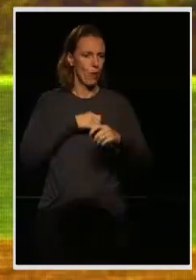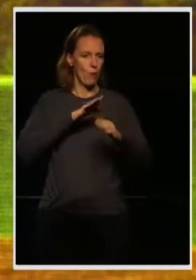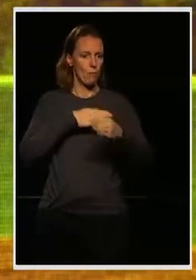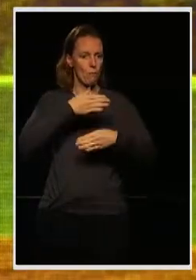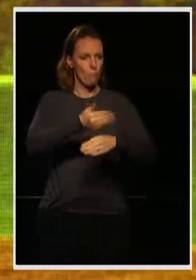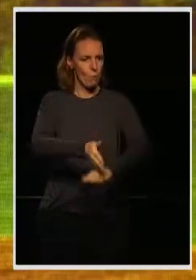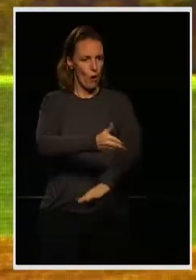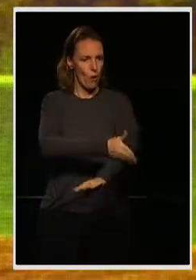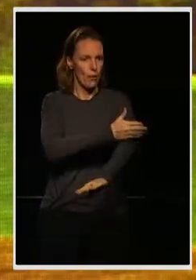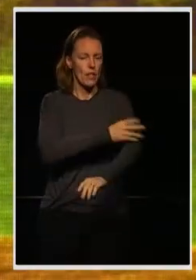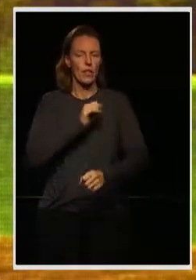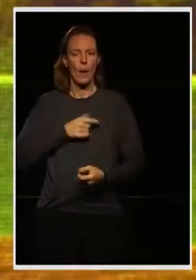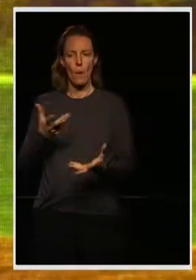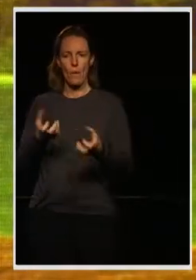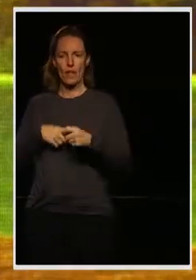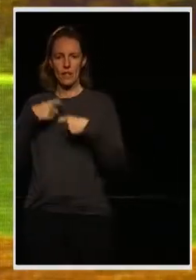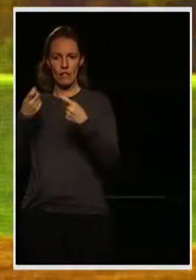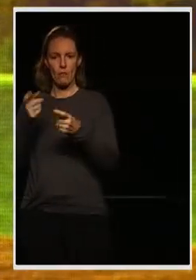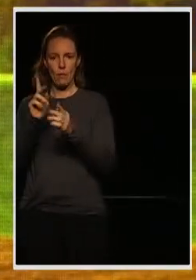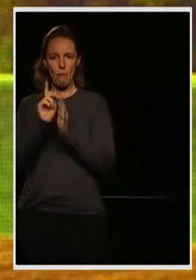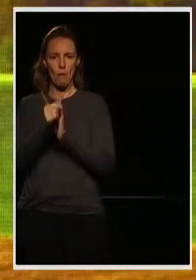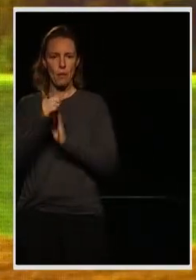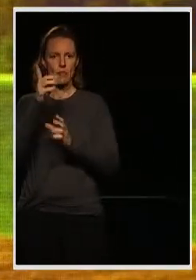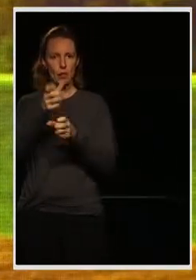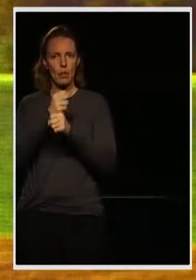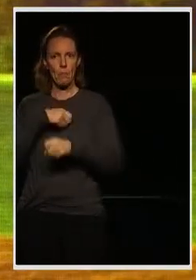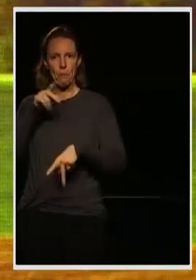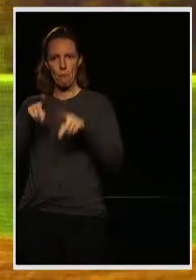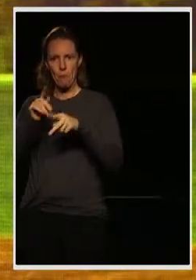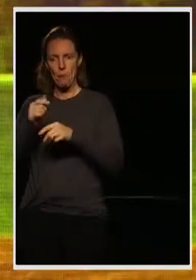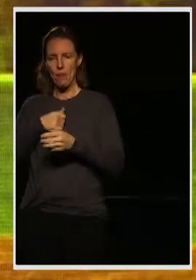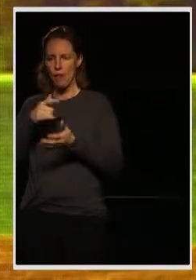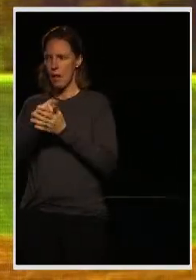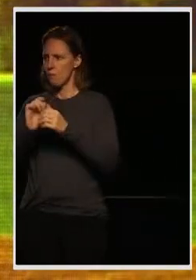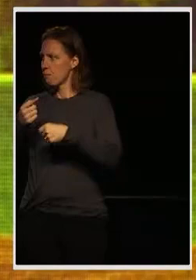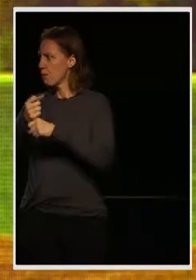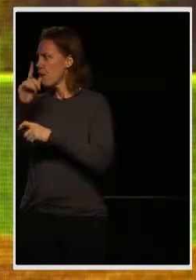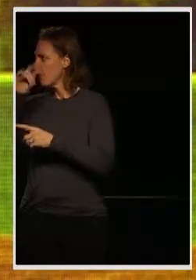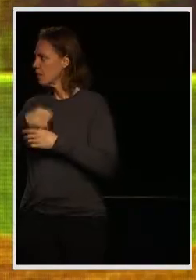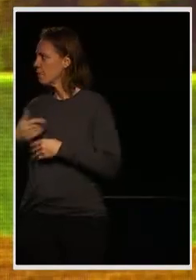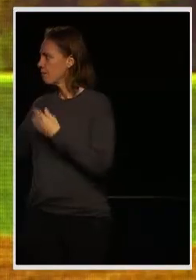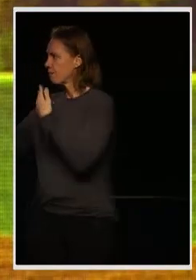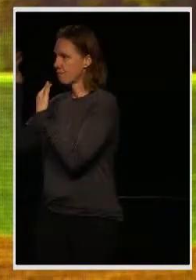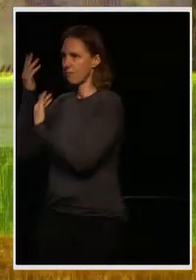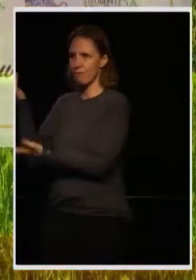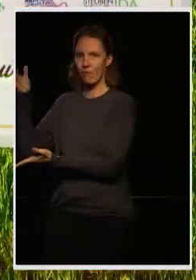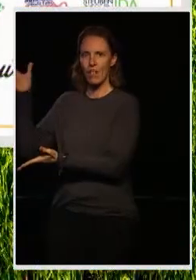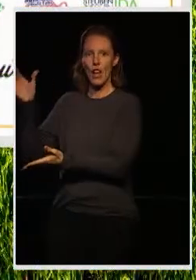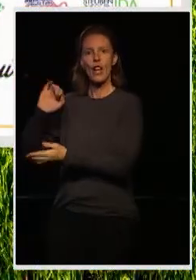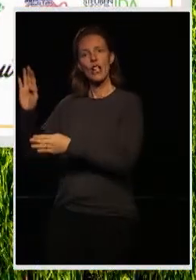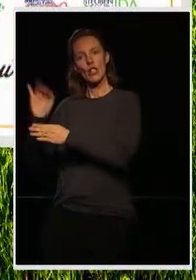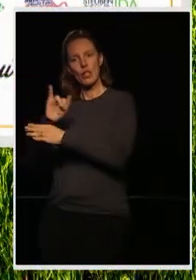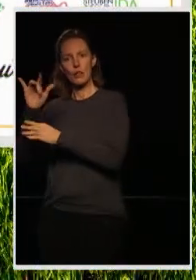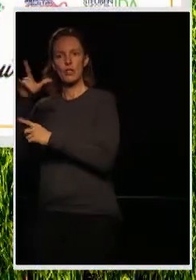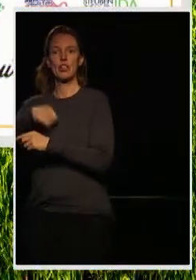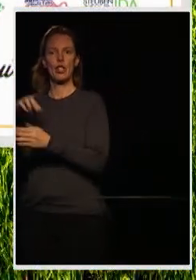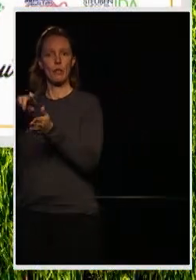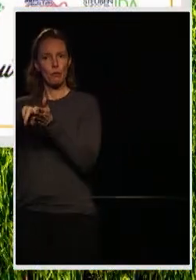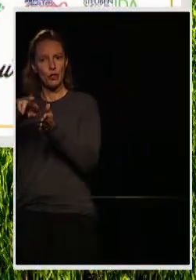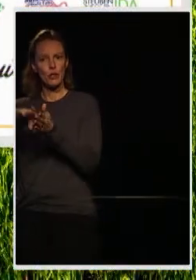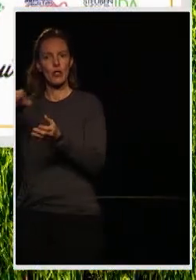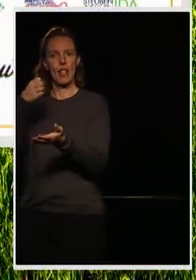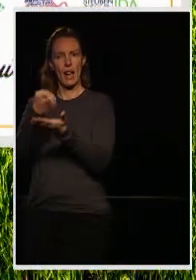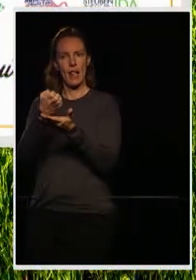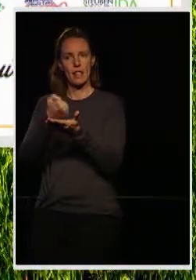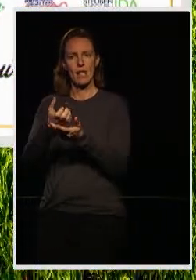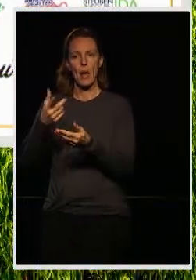to tell you about the people that make up that community. Our estimable partner group of industry, research, economic